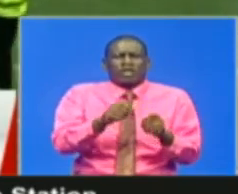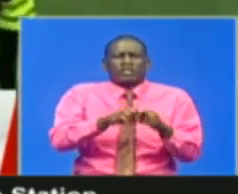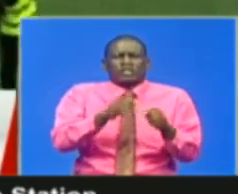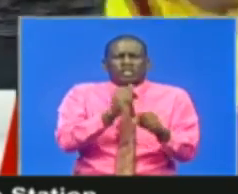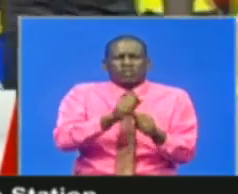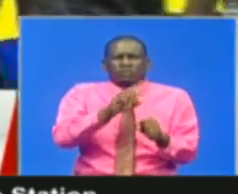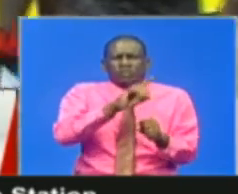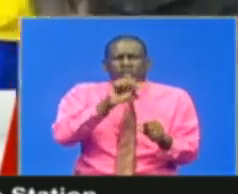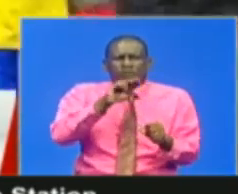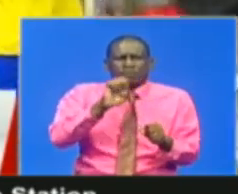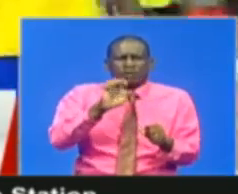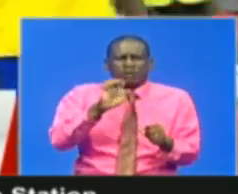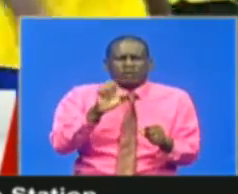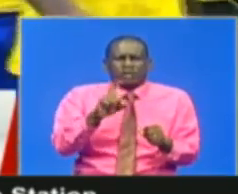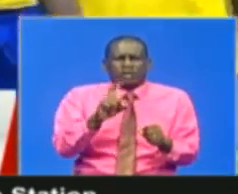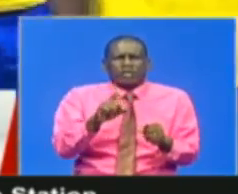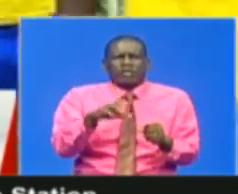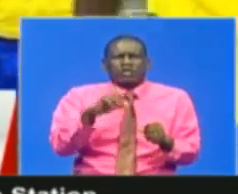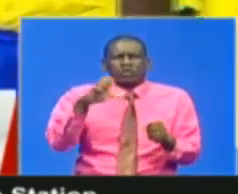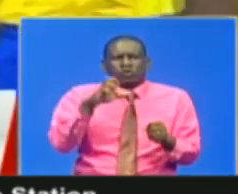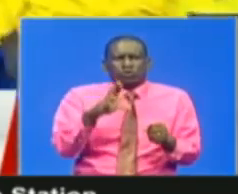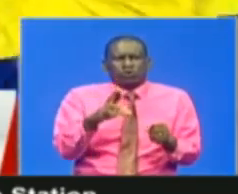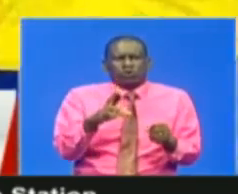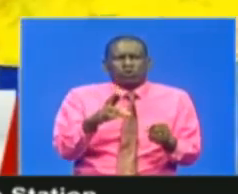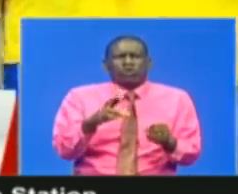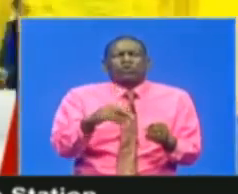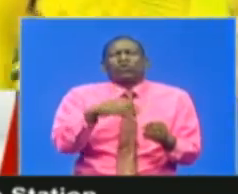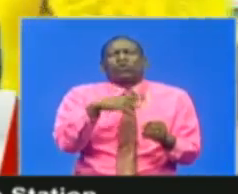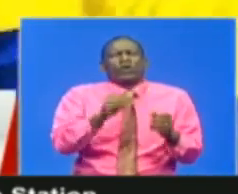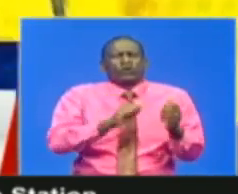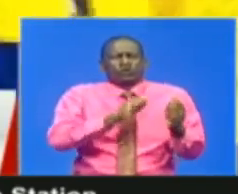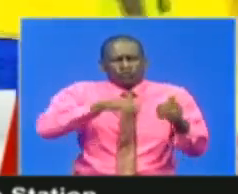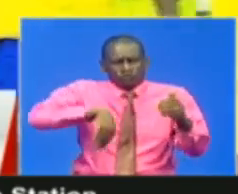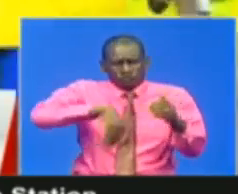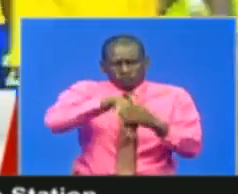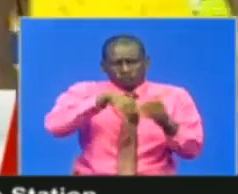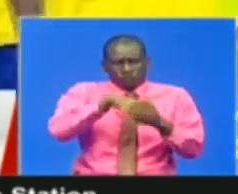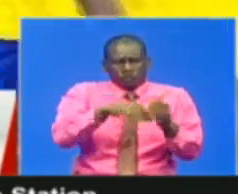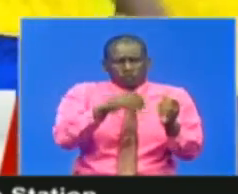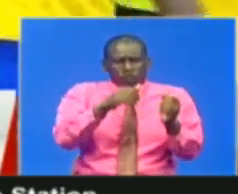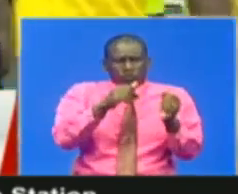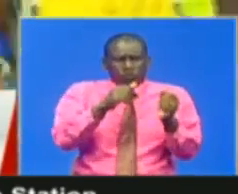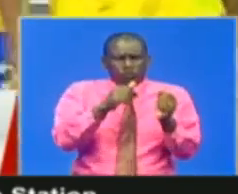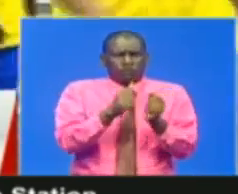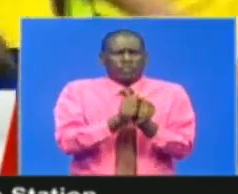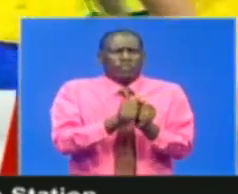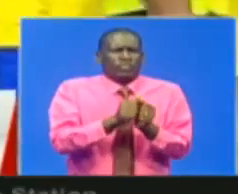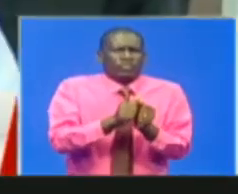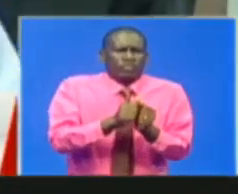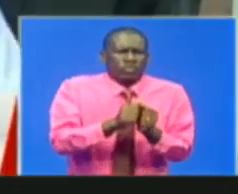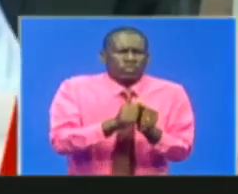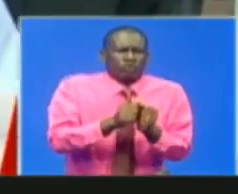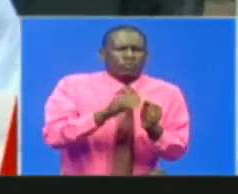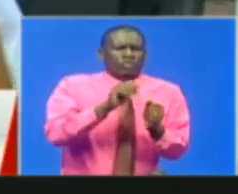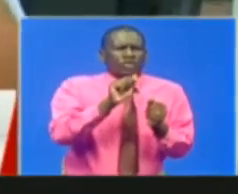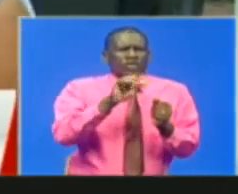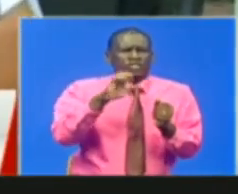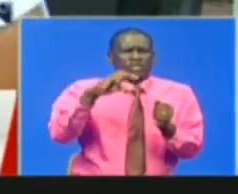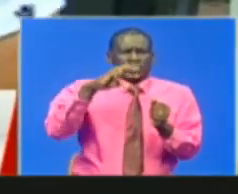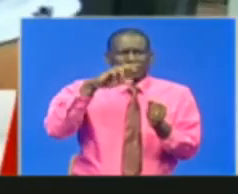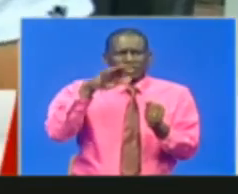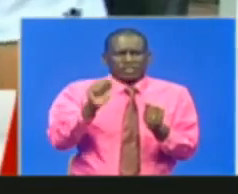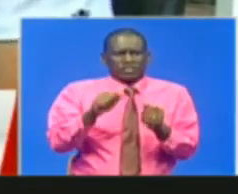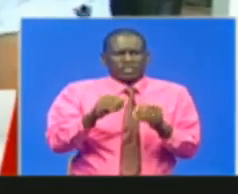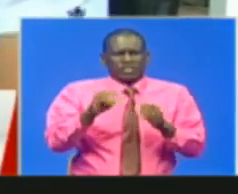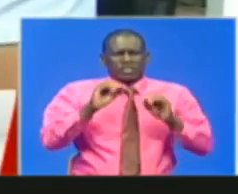into the match on the back of a 4-2 demolition of Zamalek 10 days ago, while Petro Atletico had fallen 2-1 to Algeria's Hussein Dey. Head